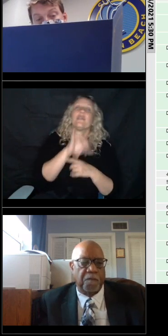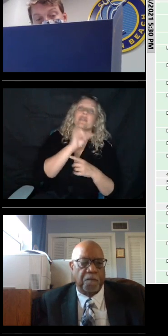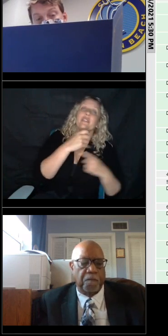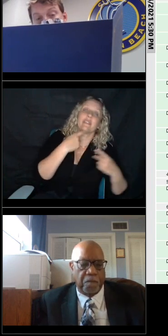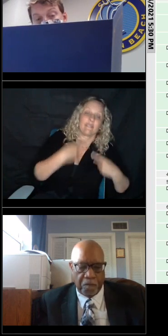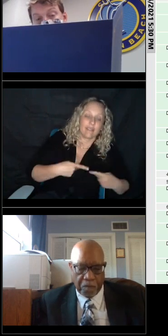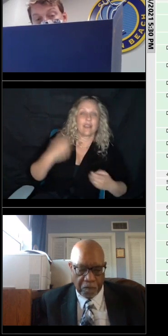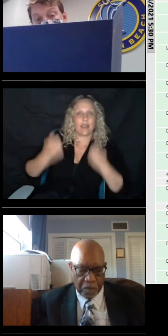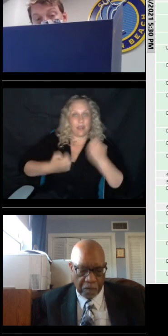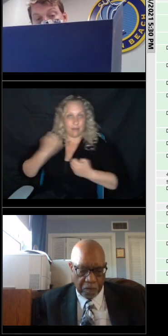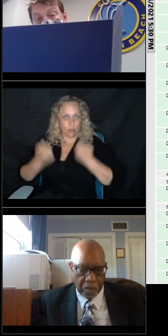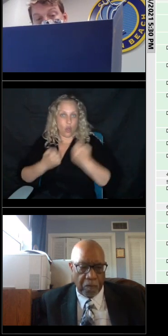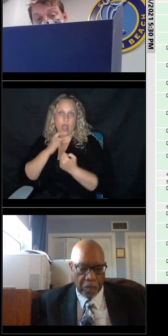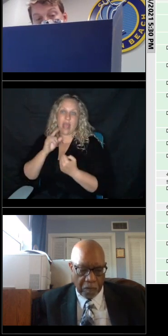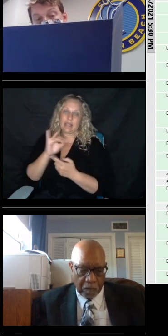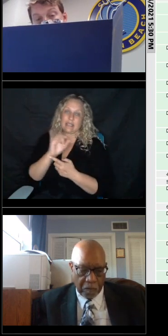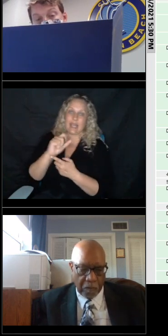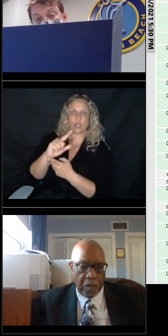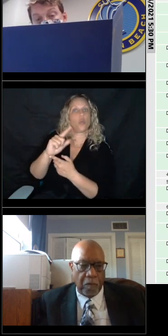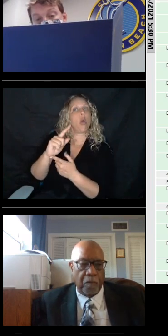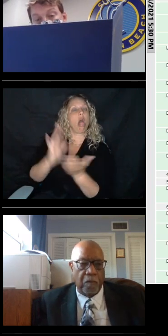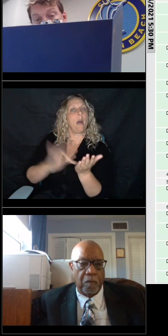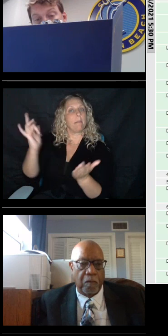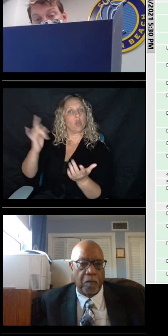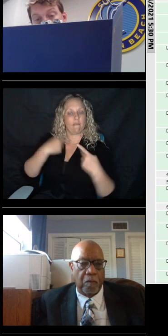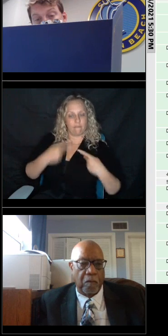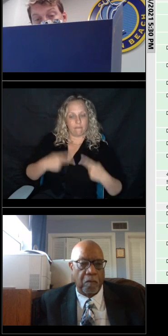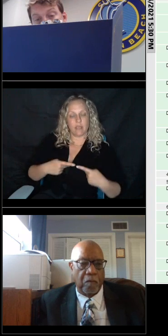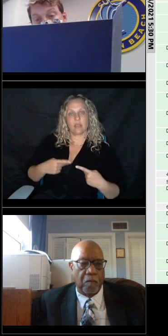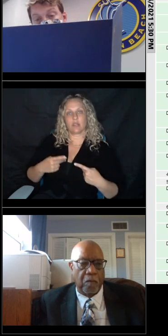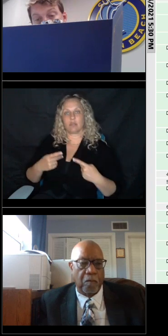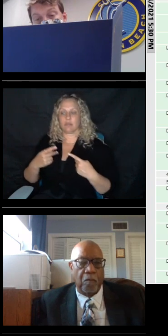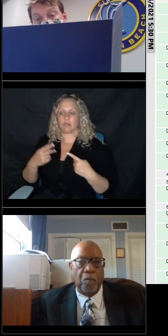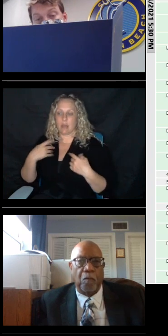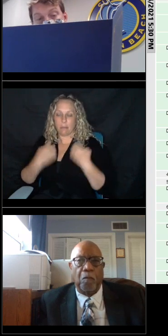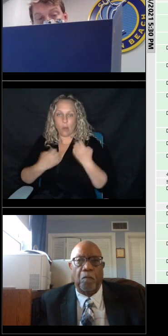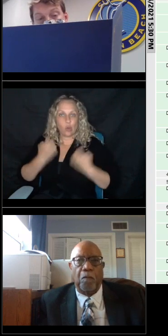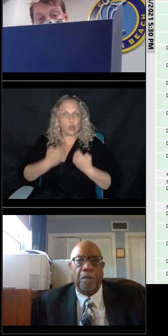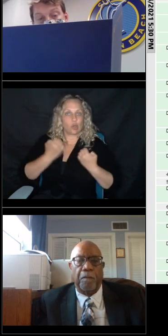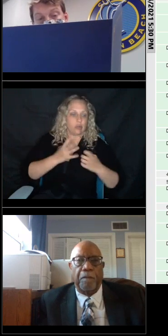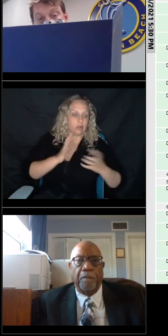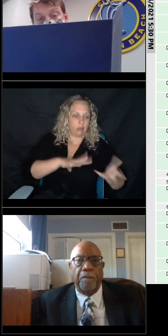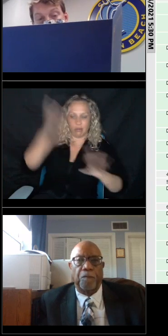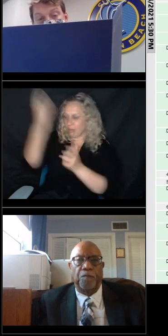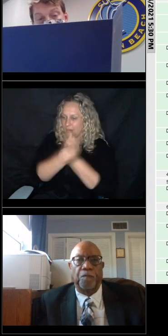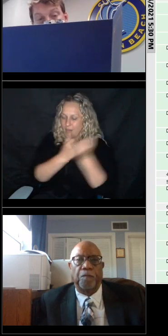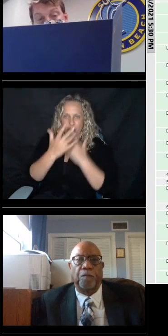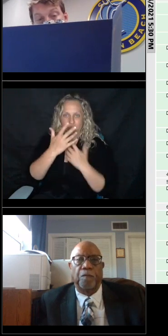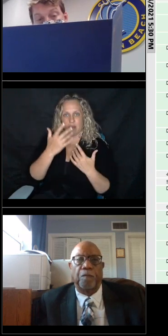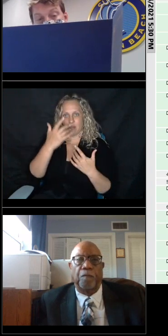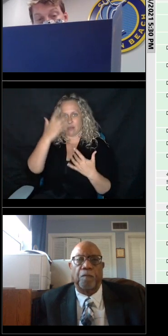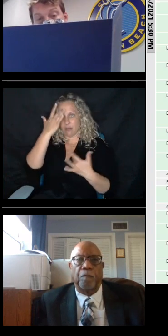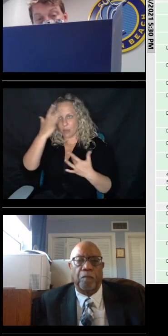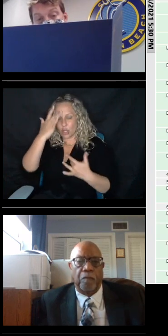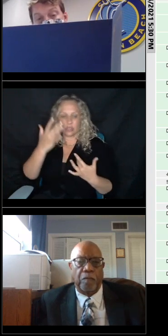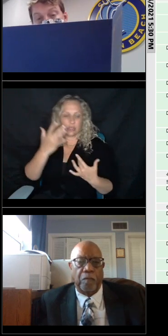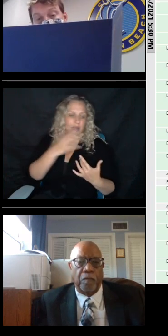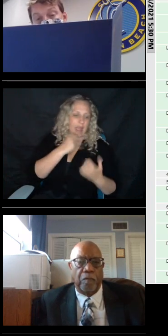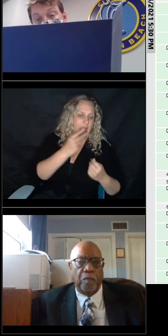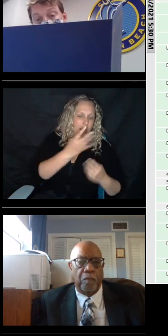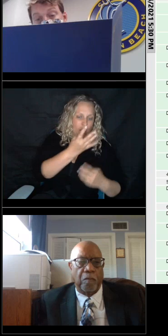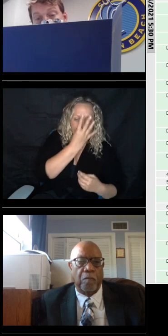emotional, and sexual abuse, physical and emotional neglect, household dysfunction, untreated mental illness, or incarceration of a